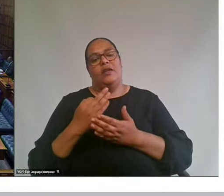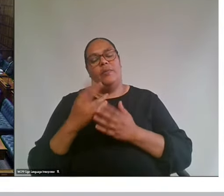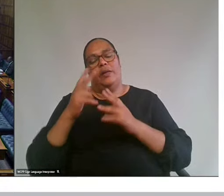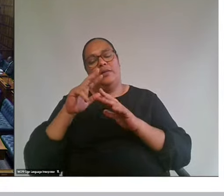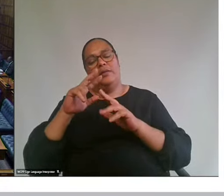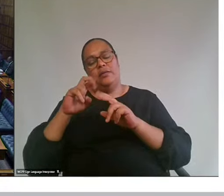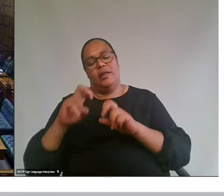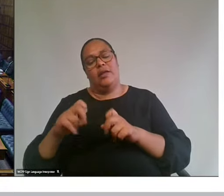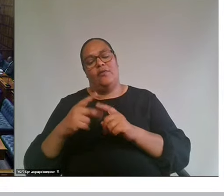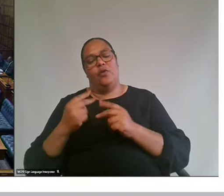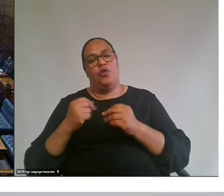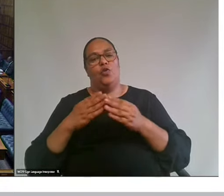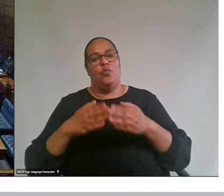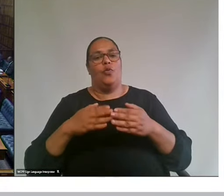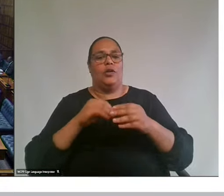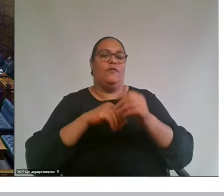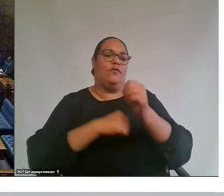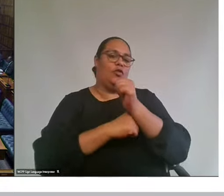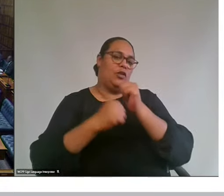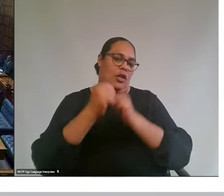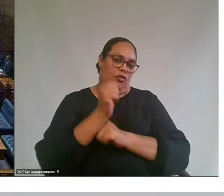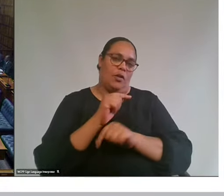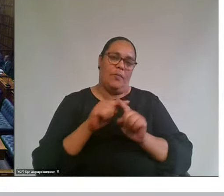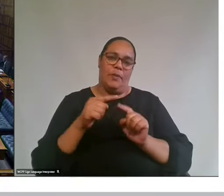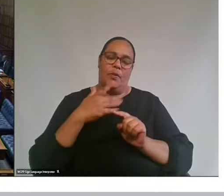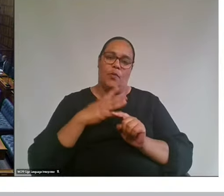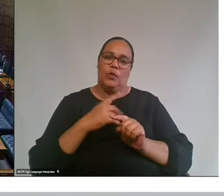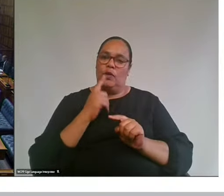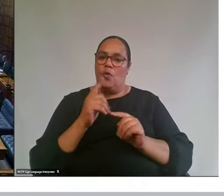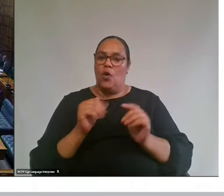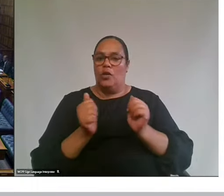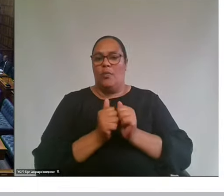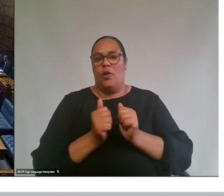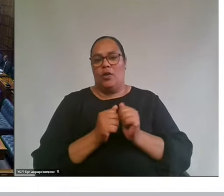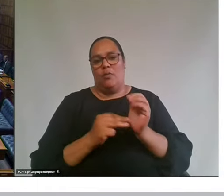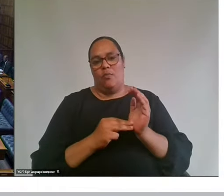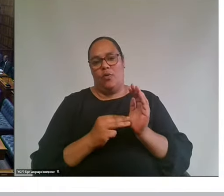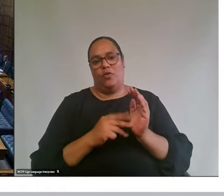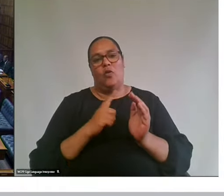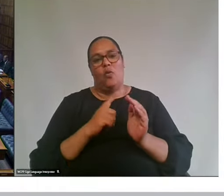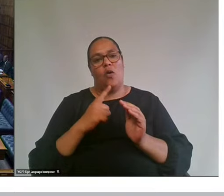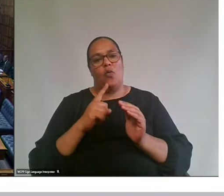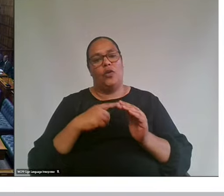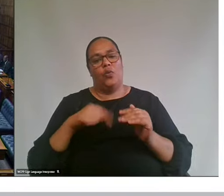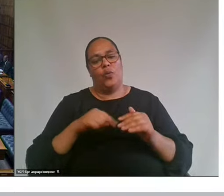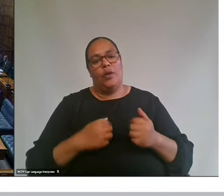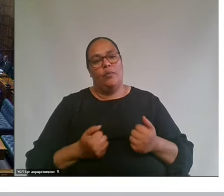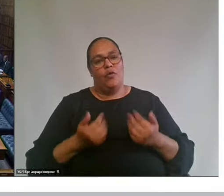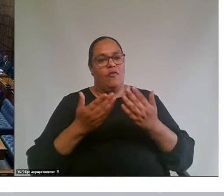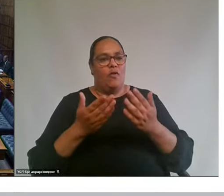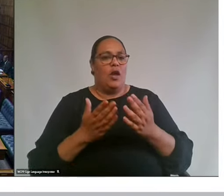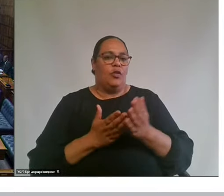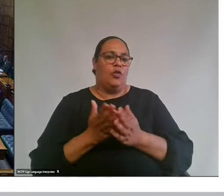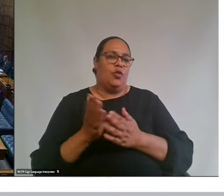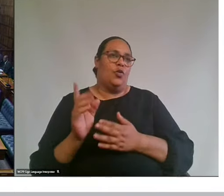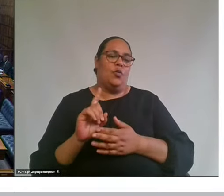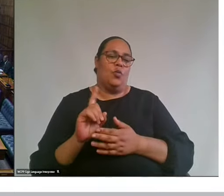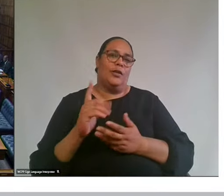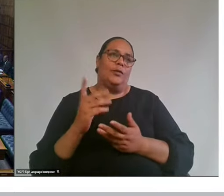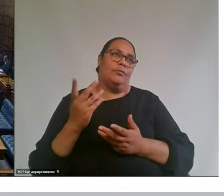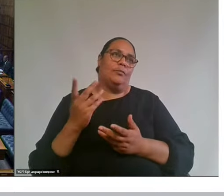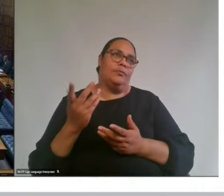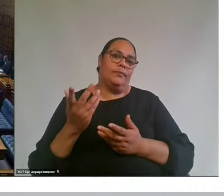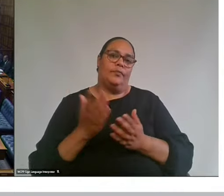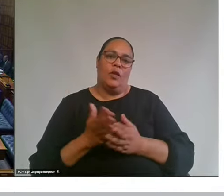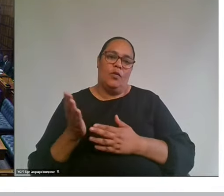New Port infrastructure and I want to say it's a partnership model then because what we are providing through the uh